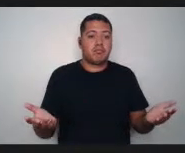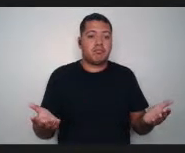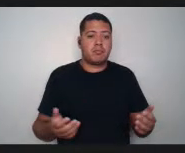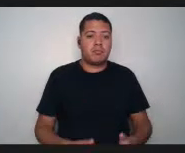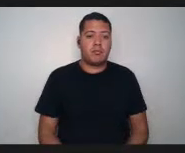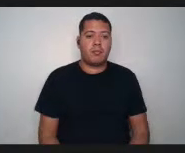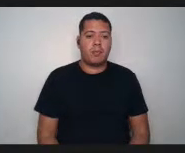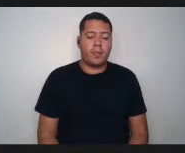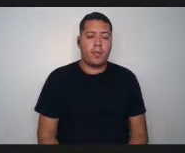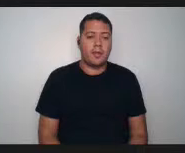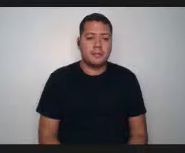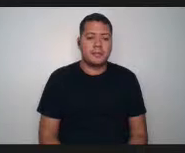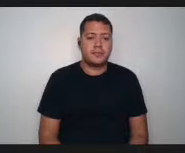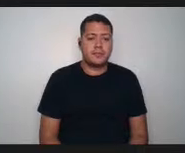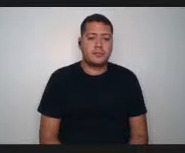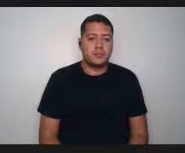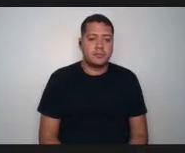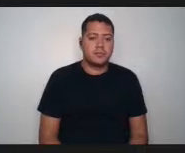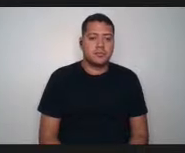So